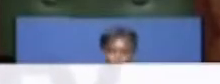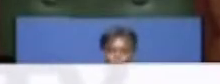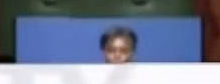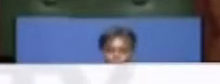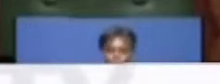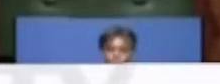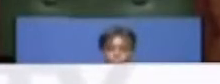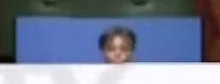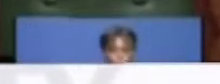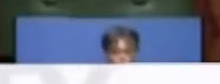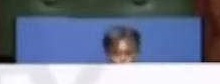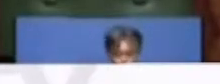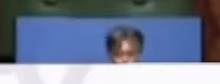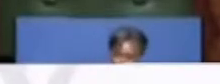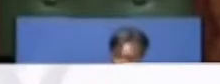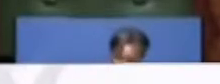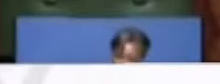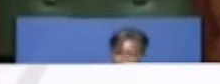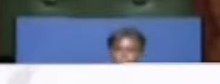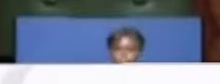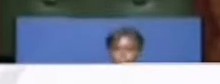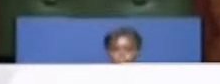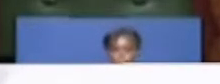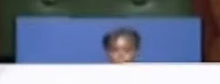elections, are concluded in a timely manner.